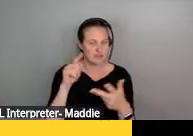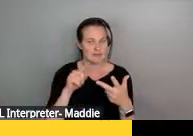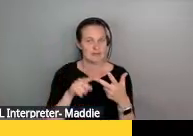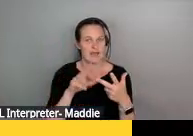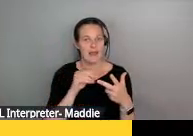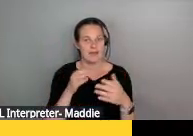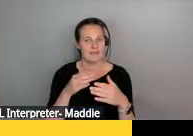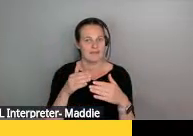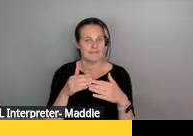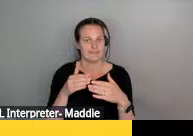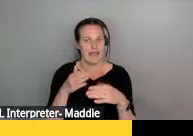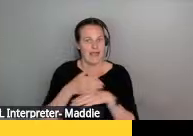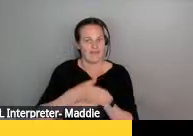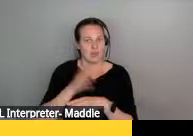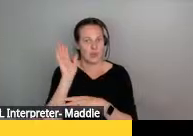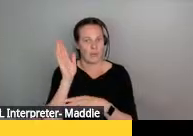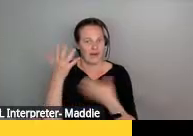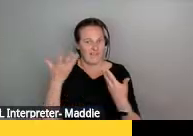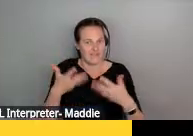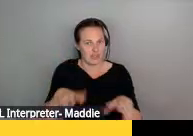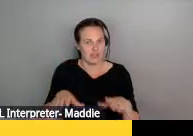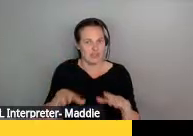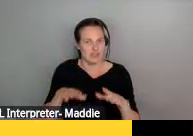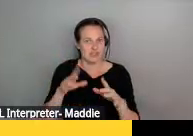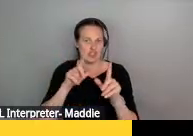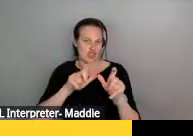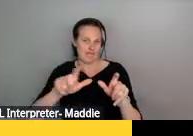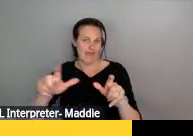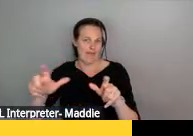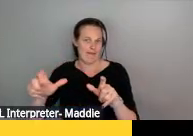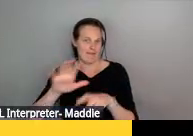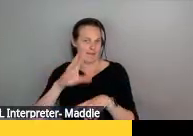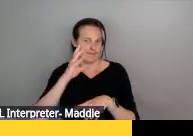post-webinar evaluation survey. We really appreciate you taking a couple